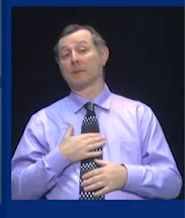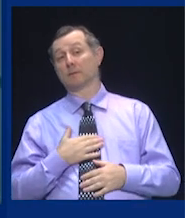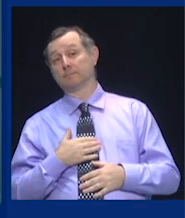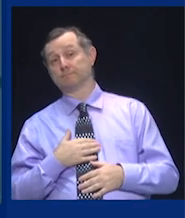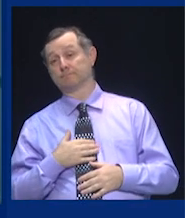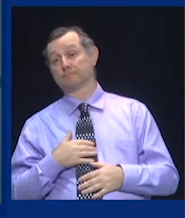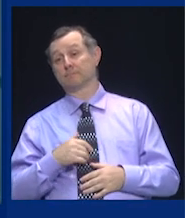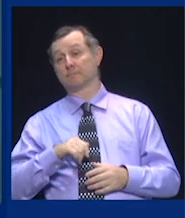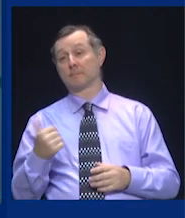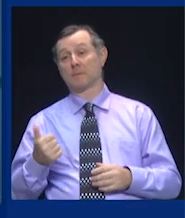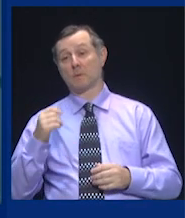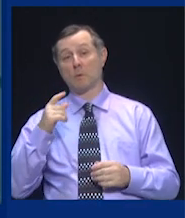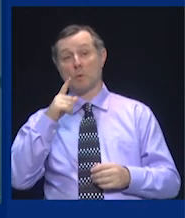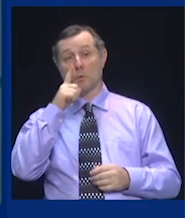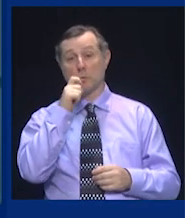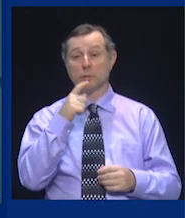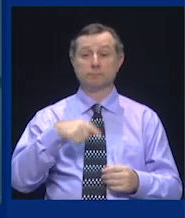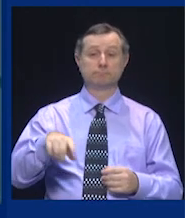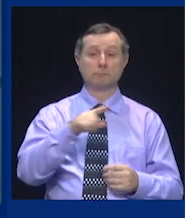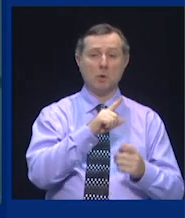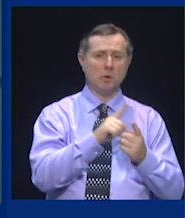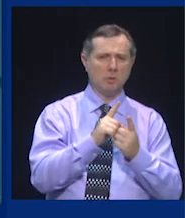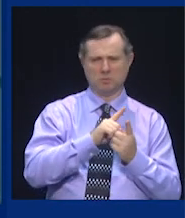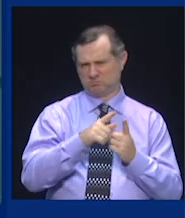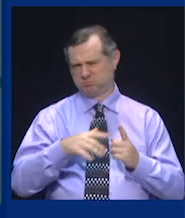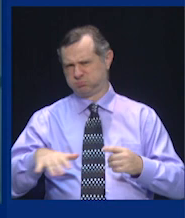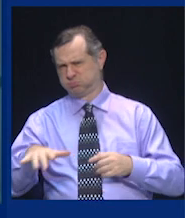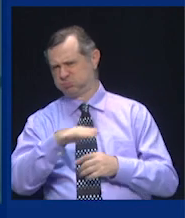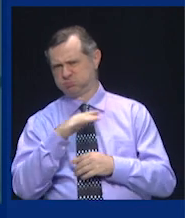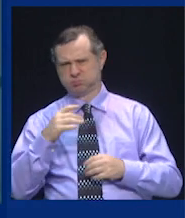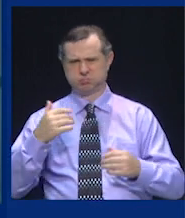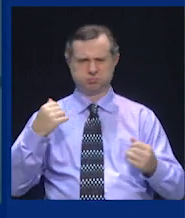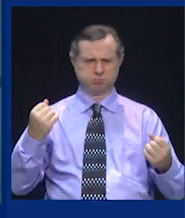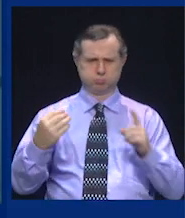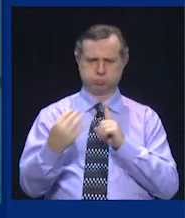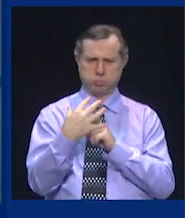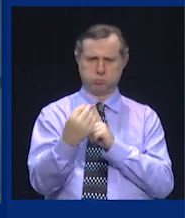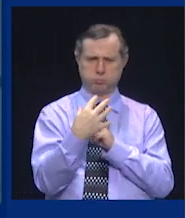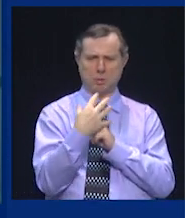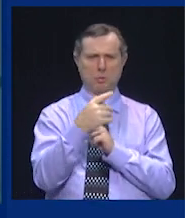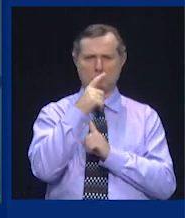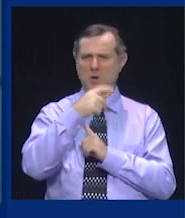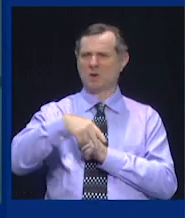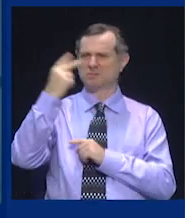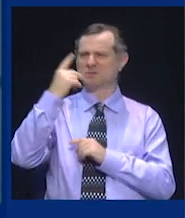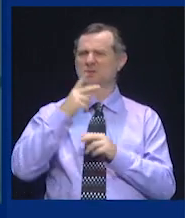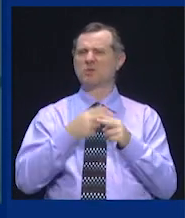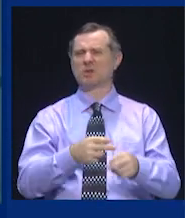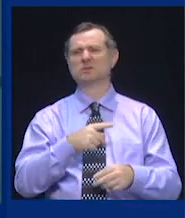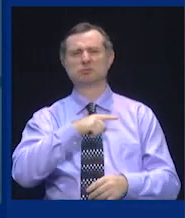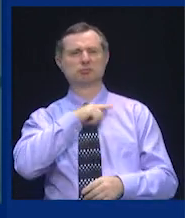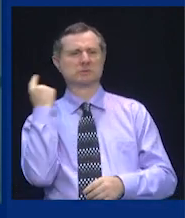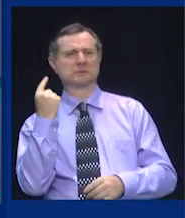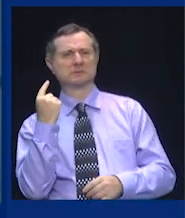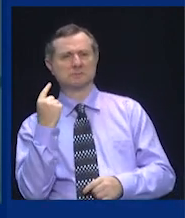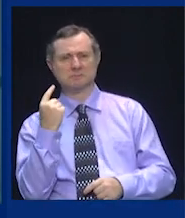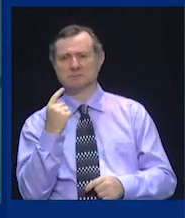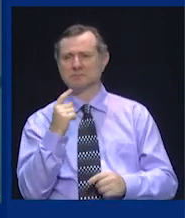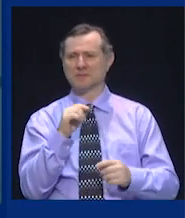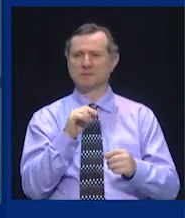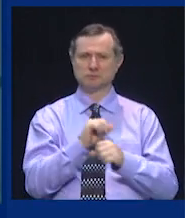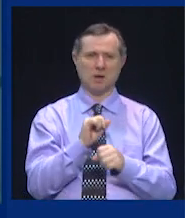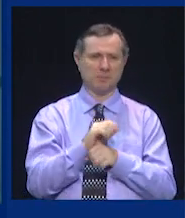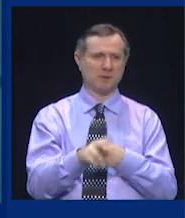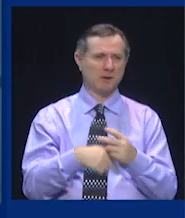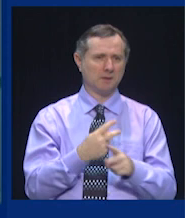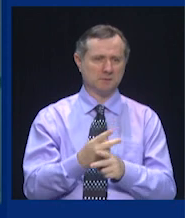For public-facing people who are in a high-risk situation,